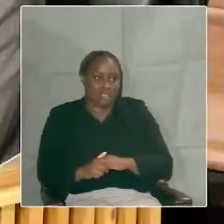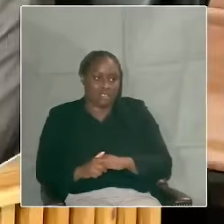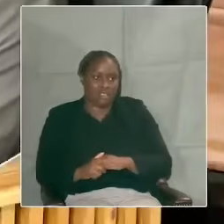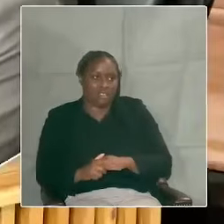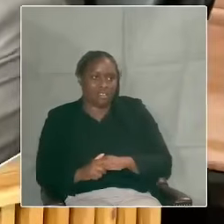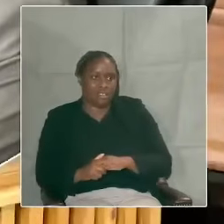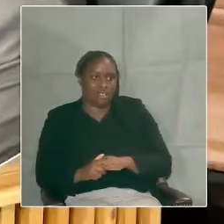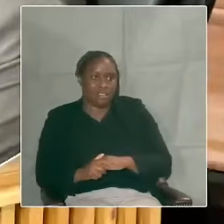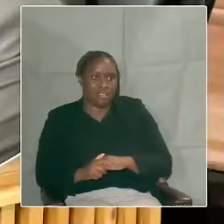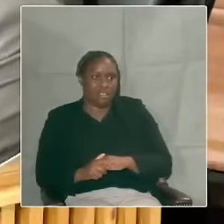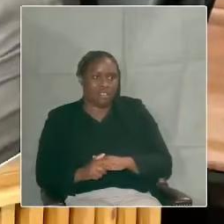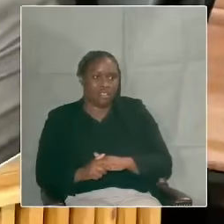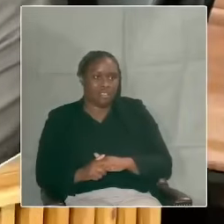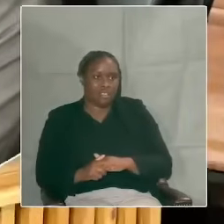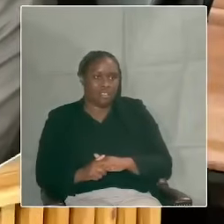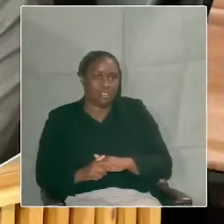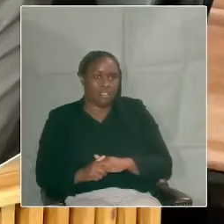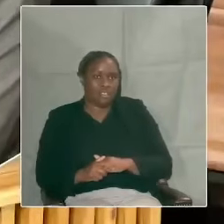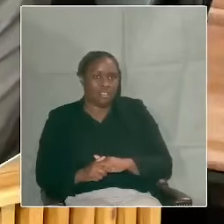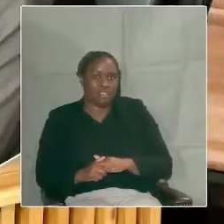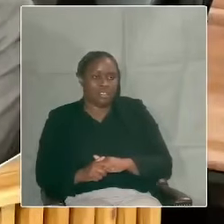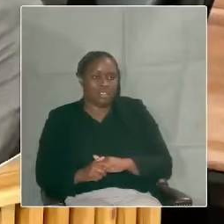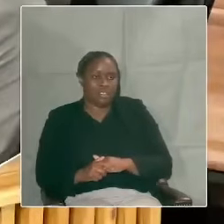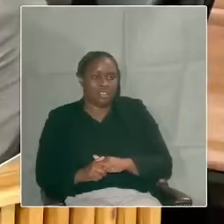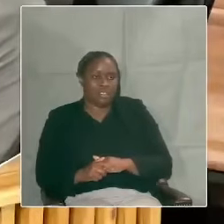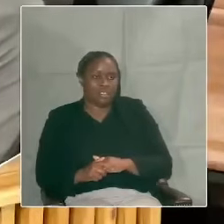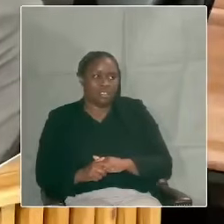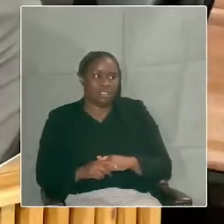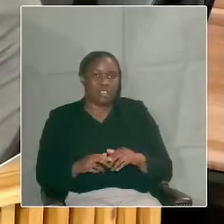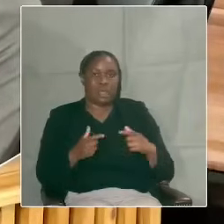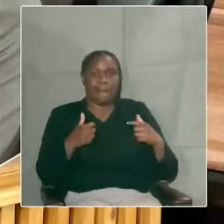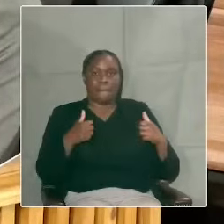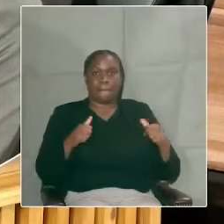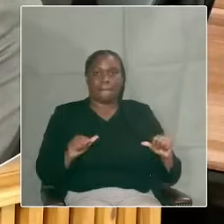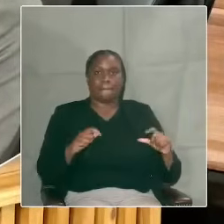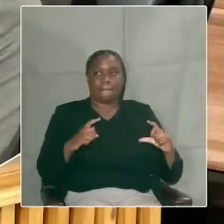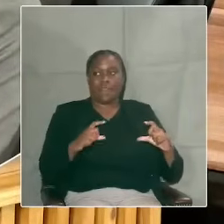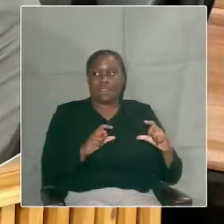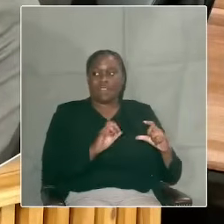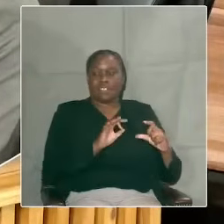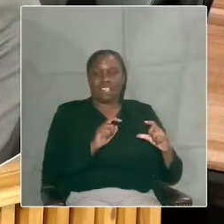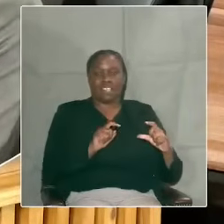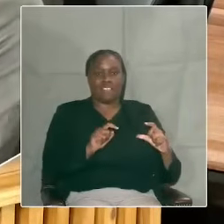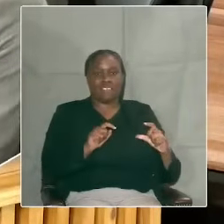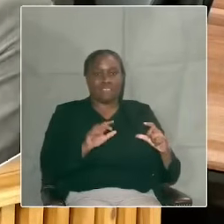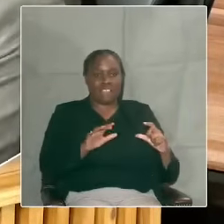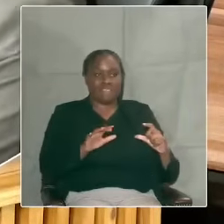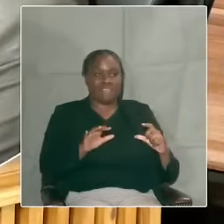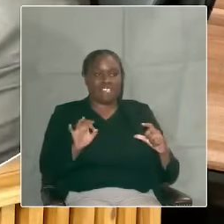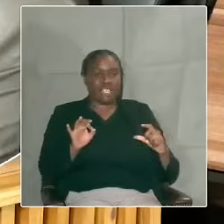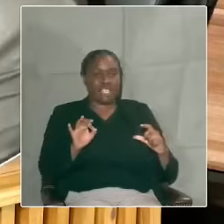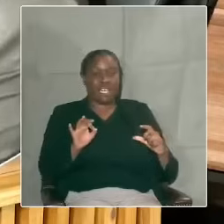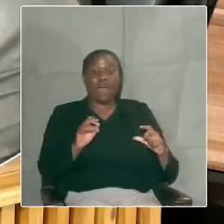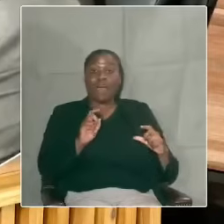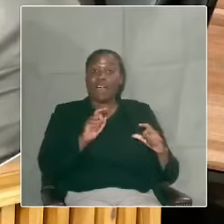The paragraph below 353. Yes. So it should be January 2023.